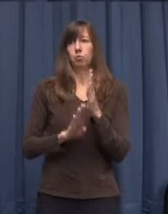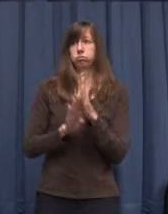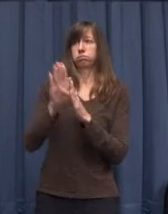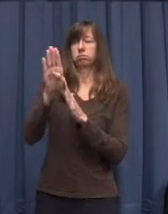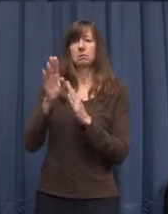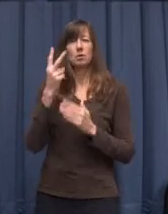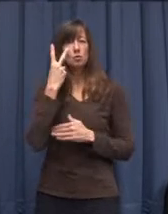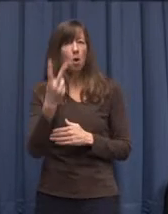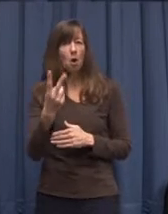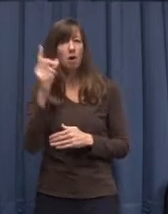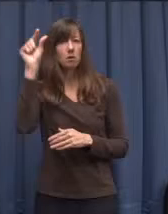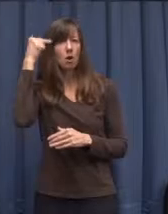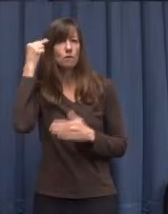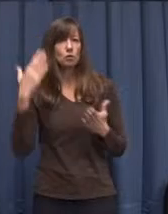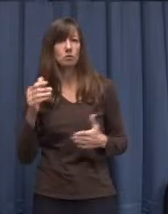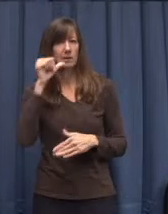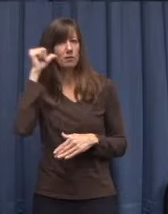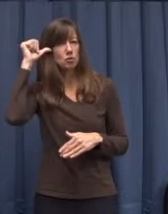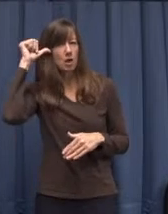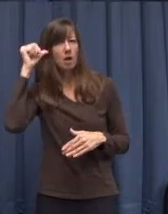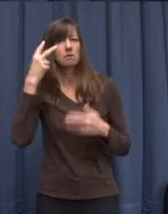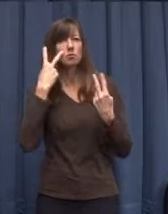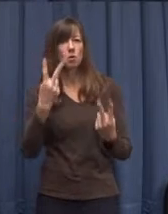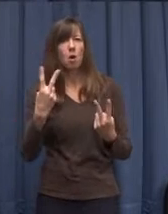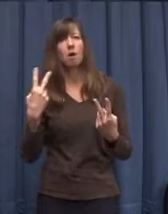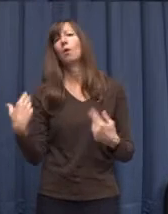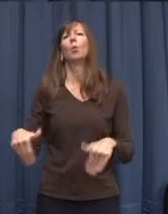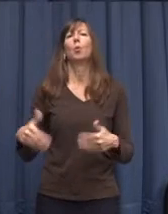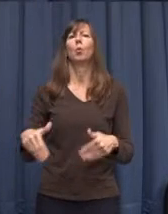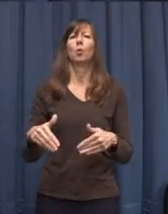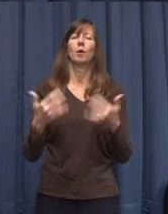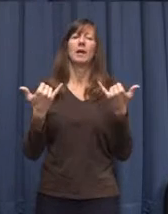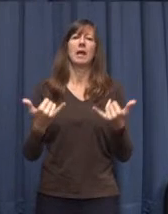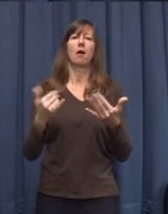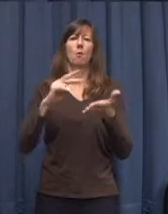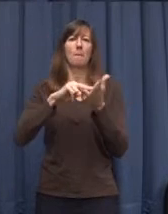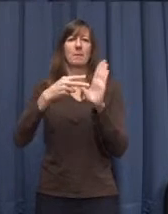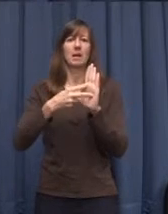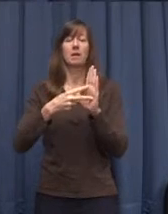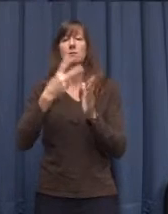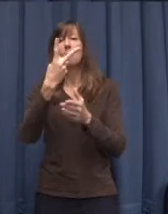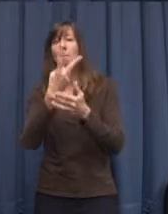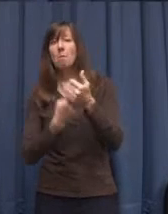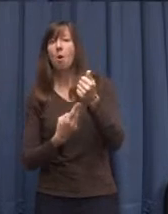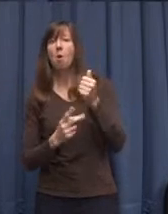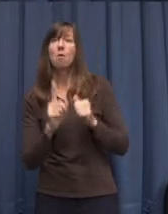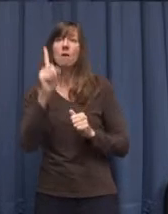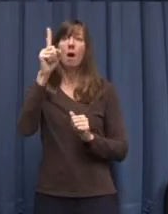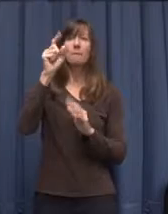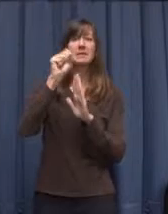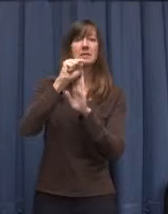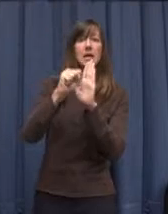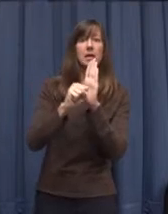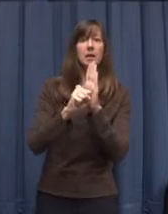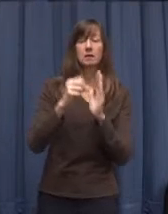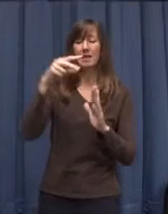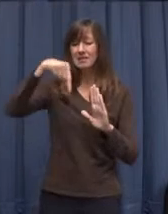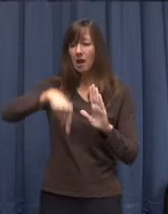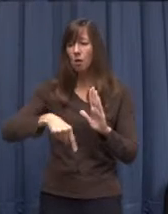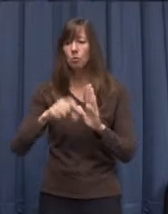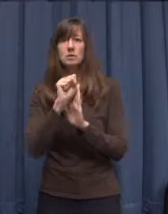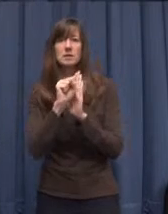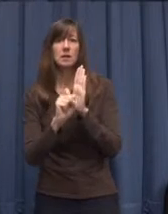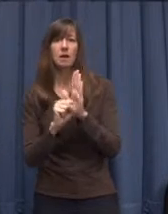Cuomo yesterday say this is both an upstate and a downstate problem. So it really is universal, and